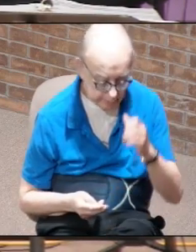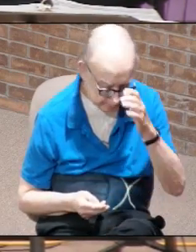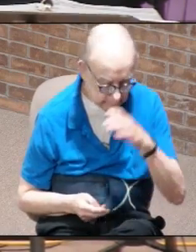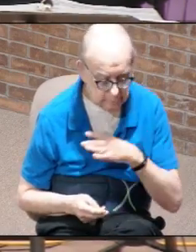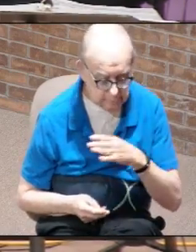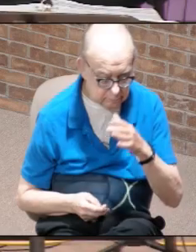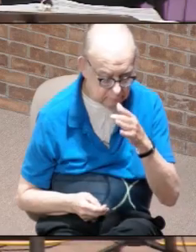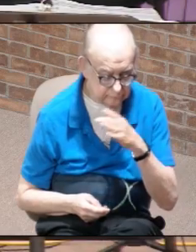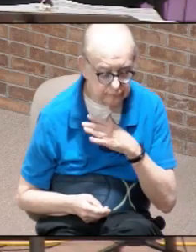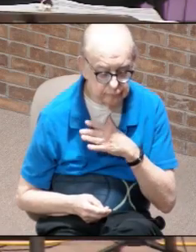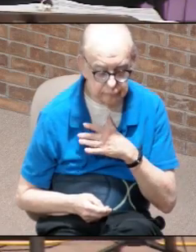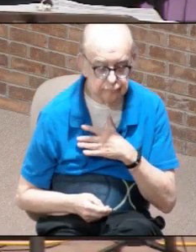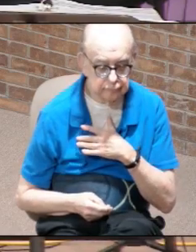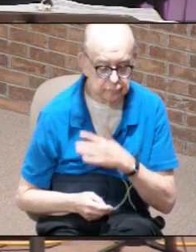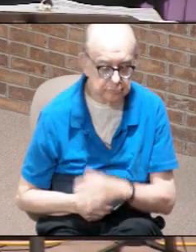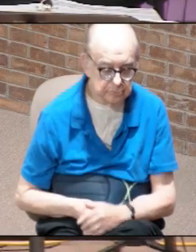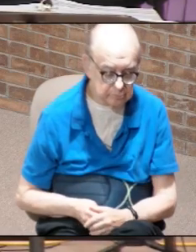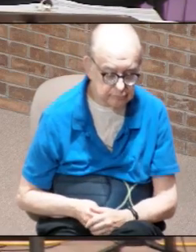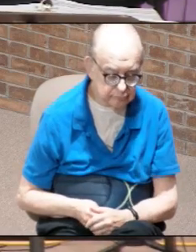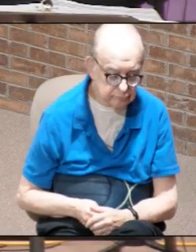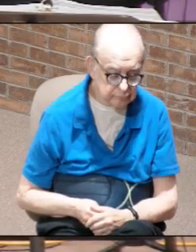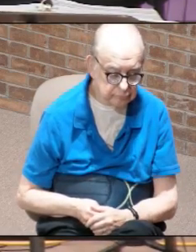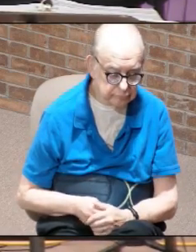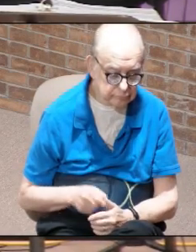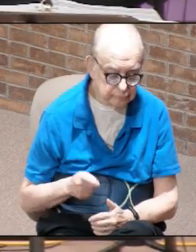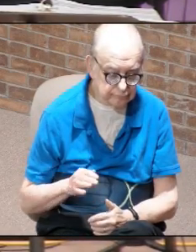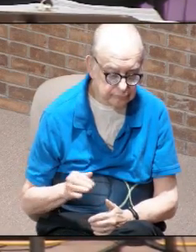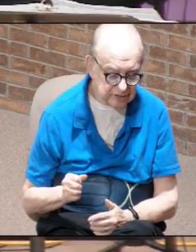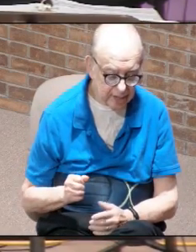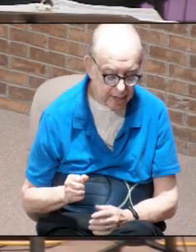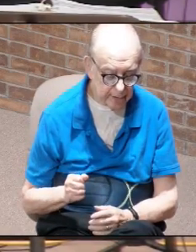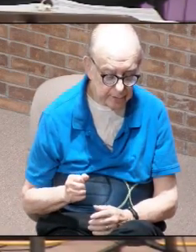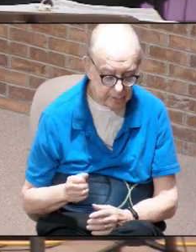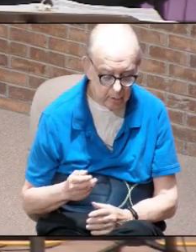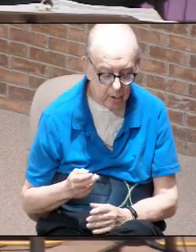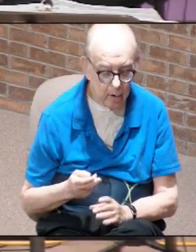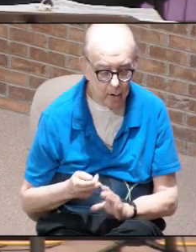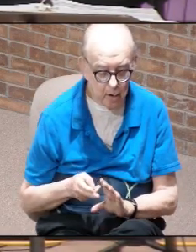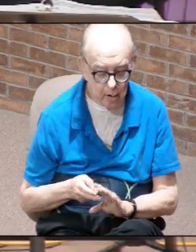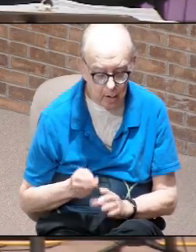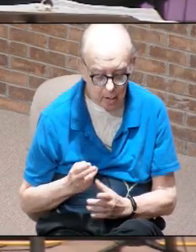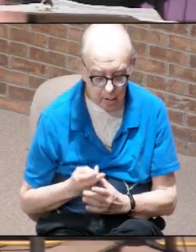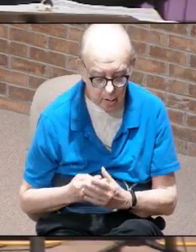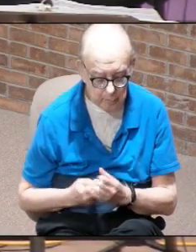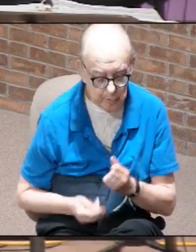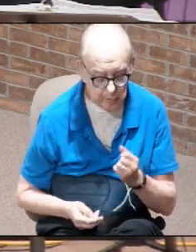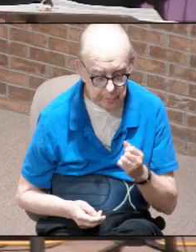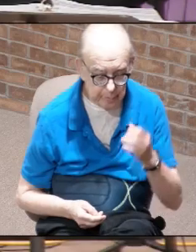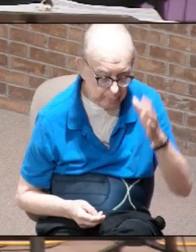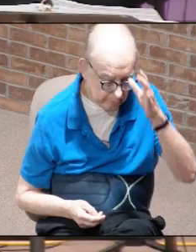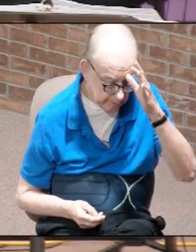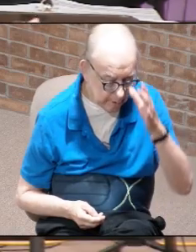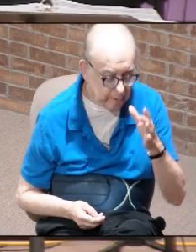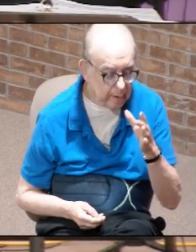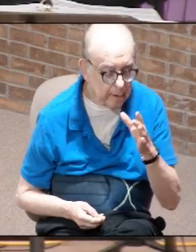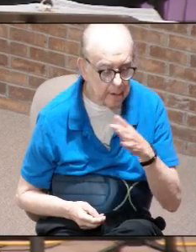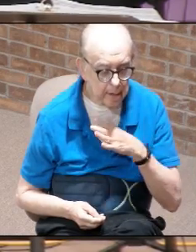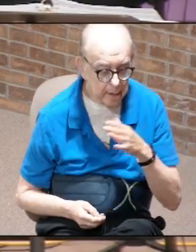am not politically correct, okay? I'm old school and everybody to me is a guy,